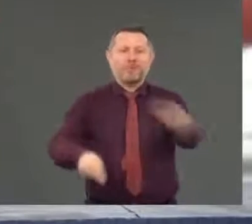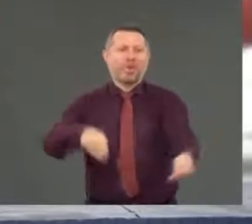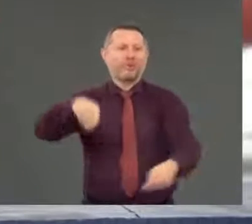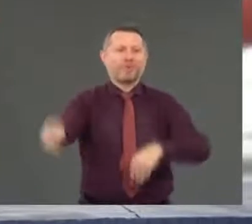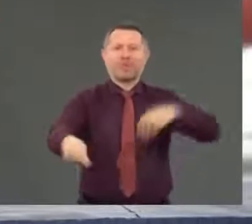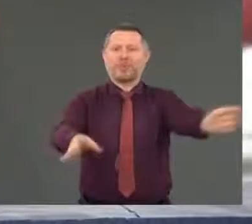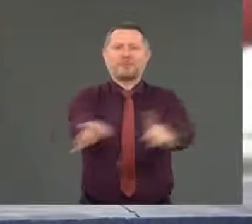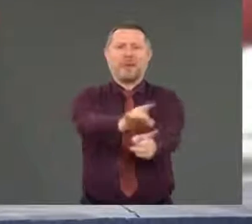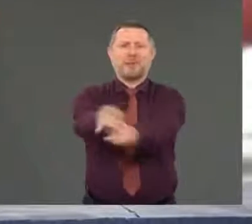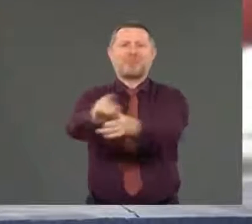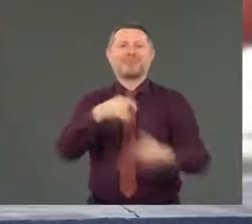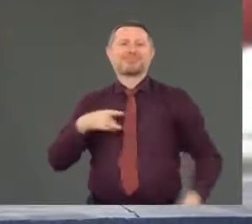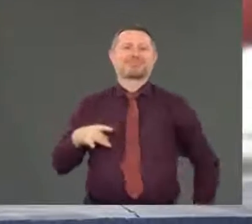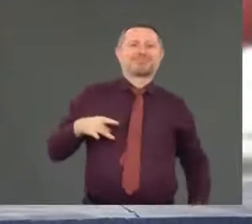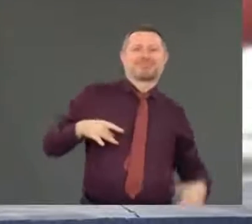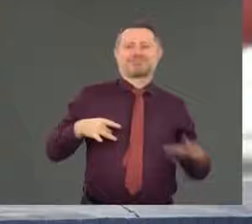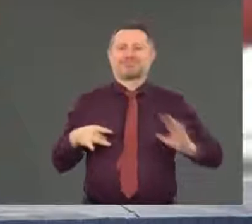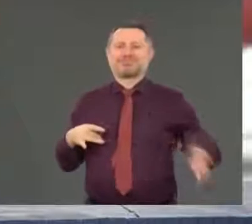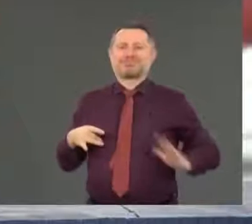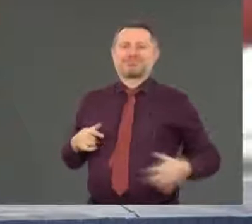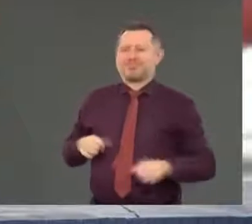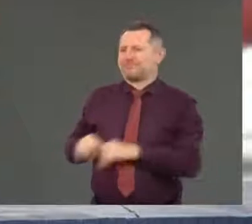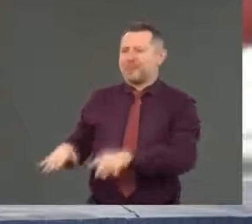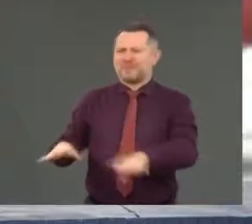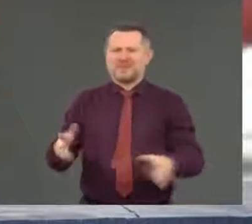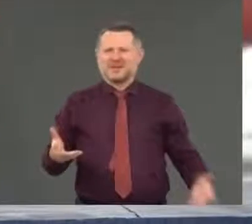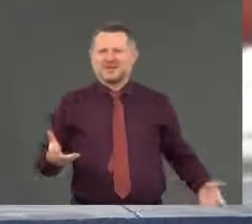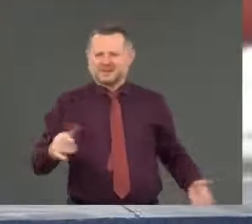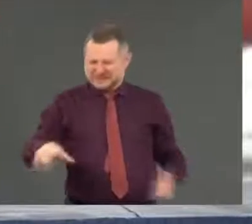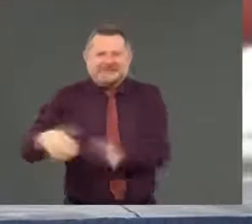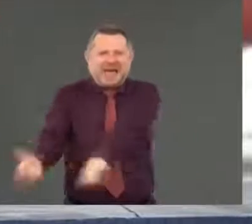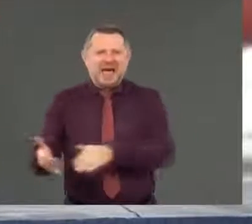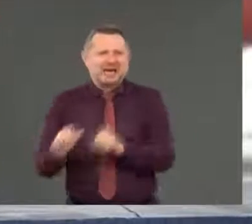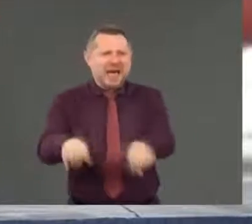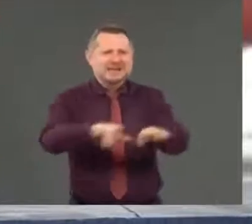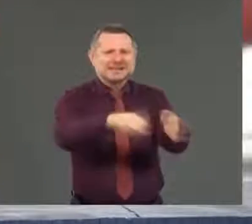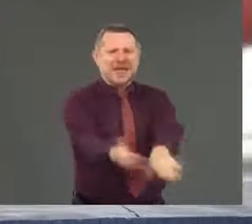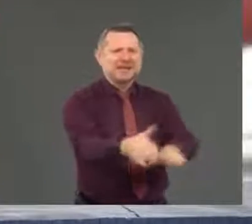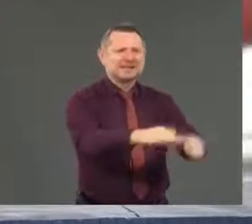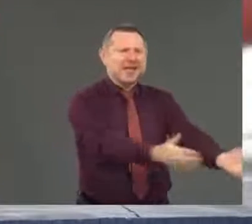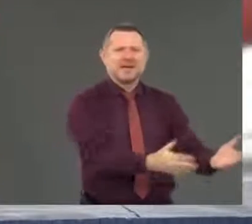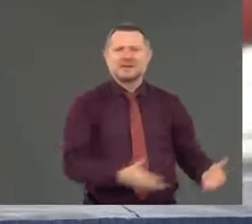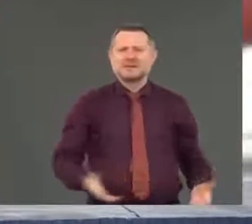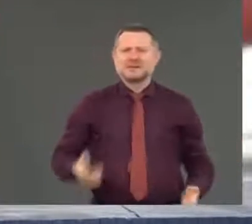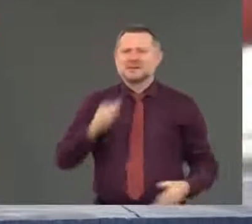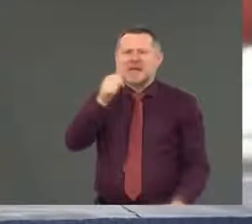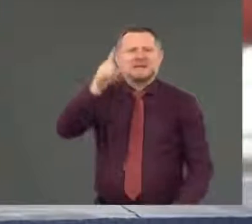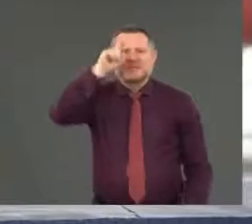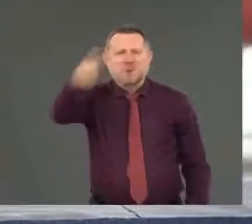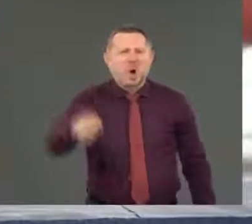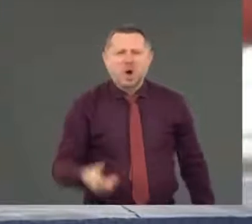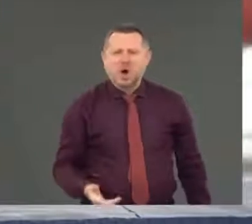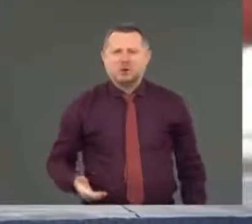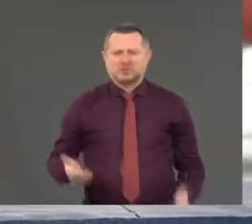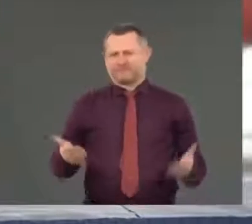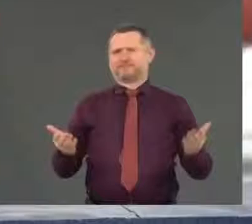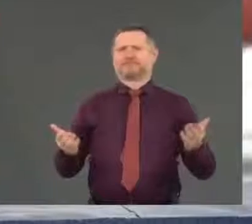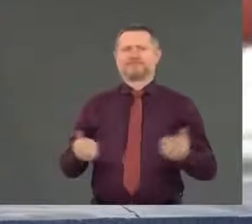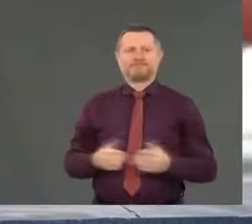and get someone sick and it winds up killing them. So it's just, it's not smart. It's not